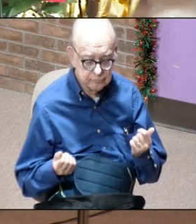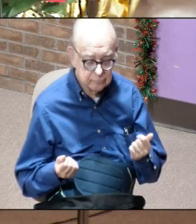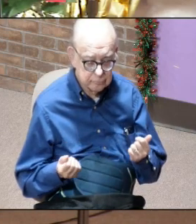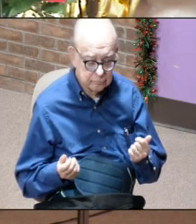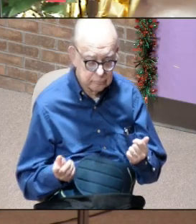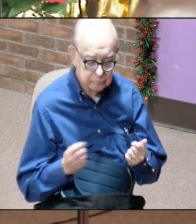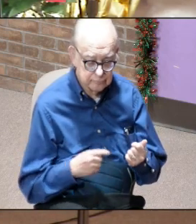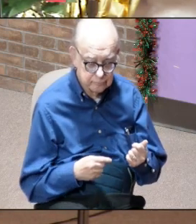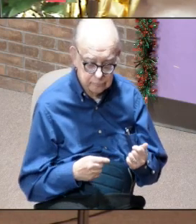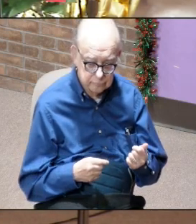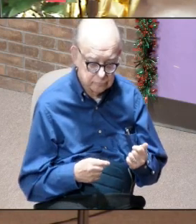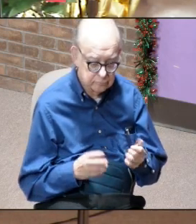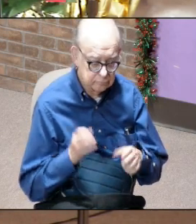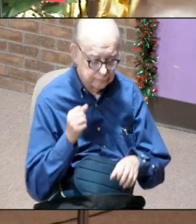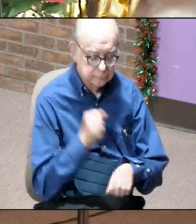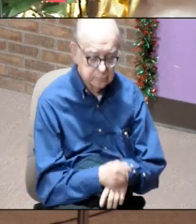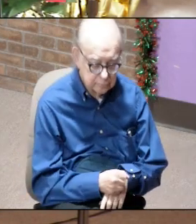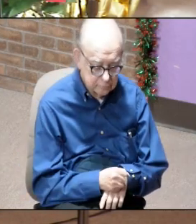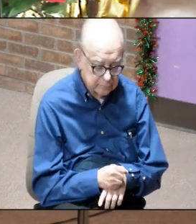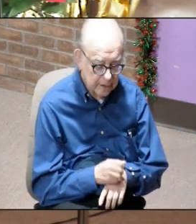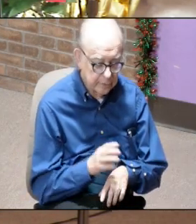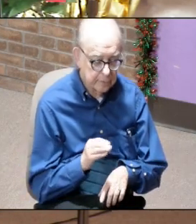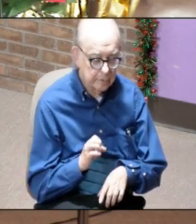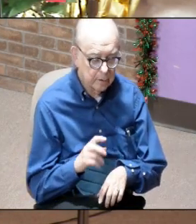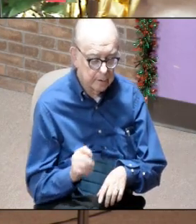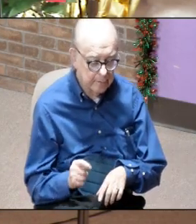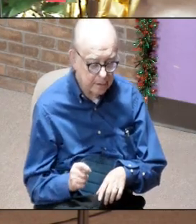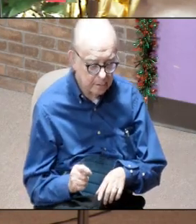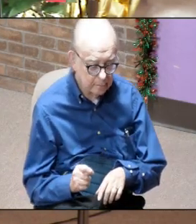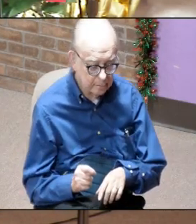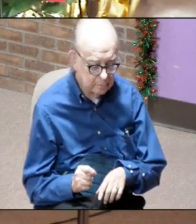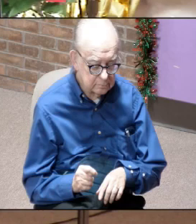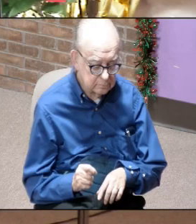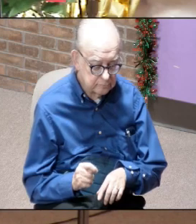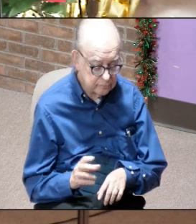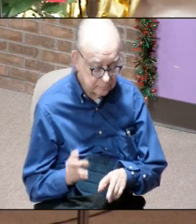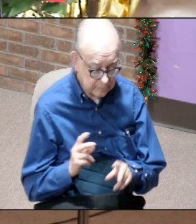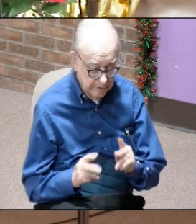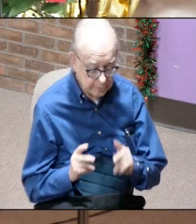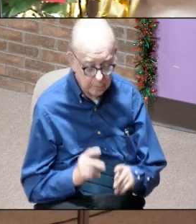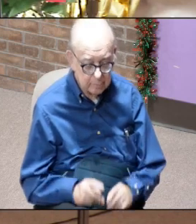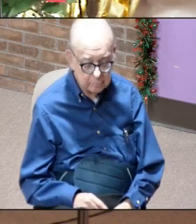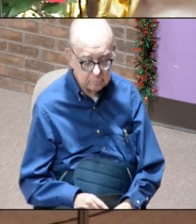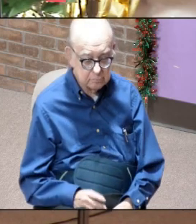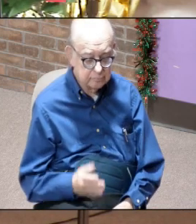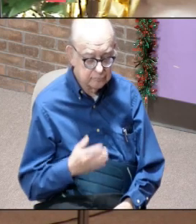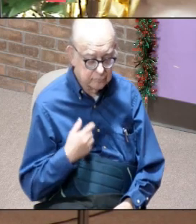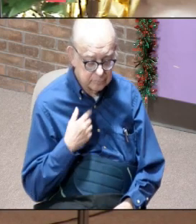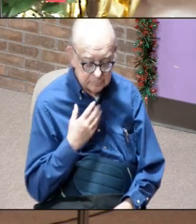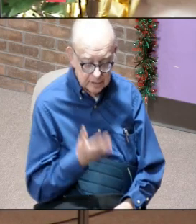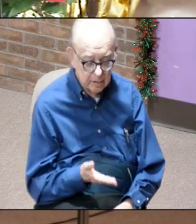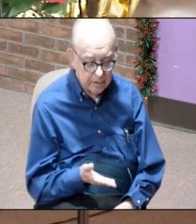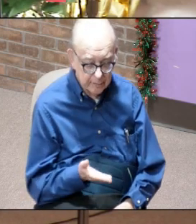and they will just pounce upon the meat and the people that are laying